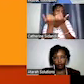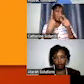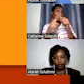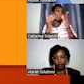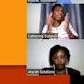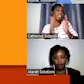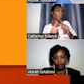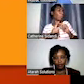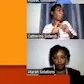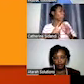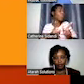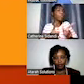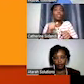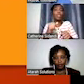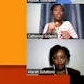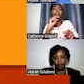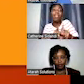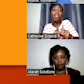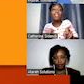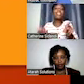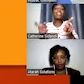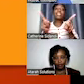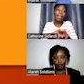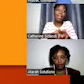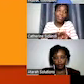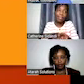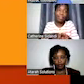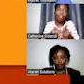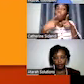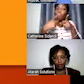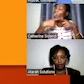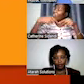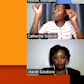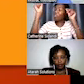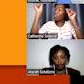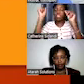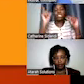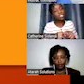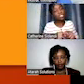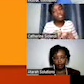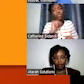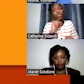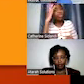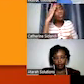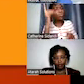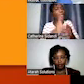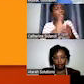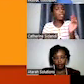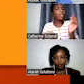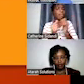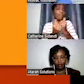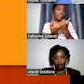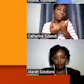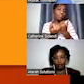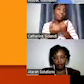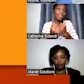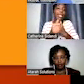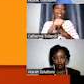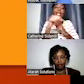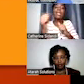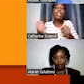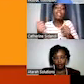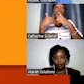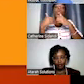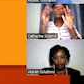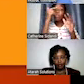relative or a brother or a sister is gone. You don't know what happened. Loss due to accidents,